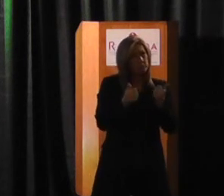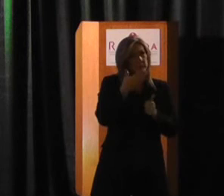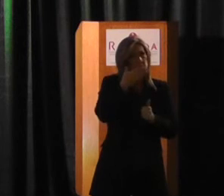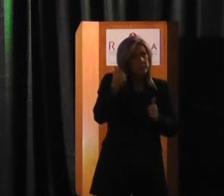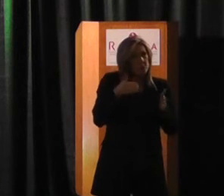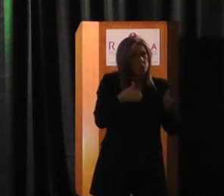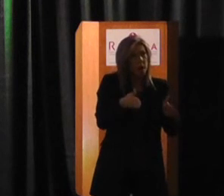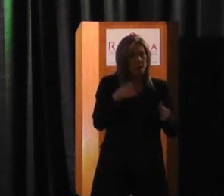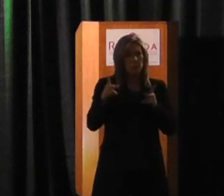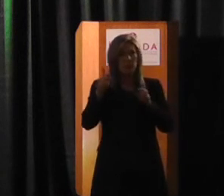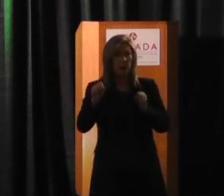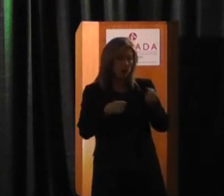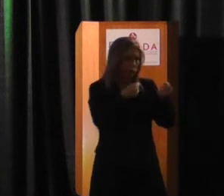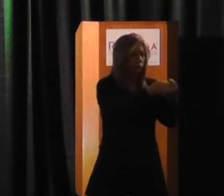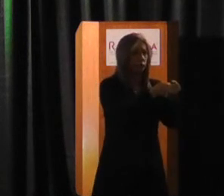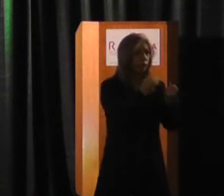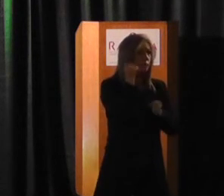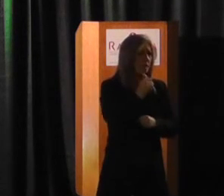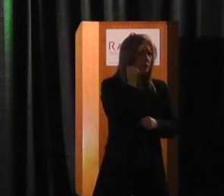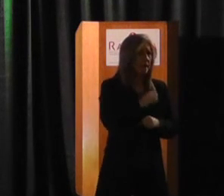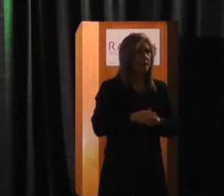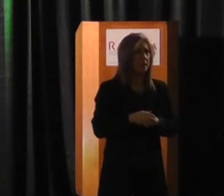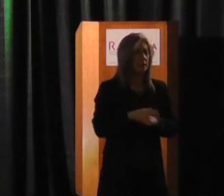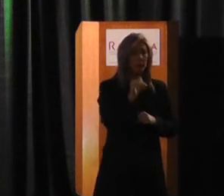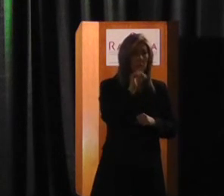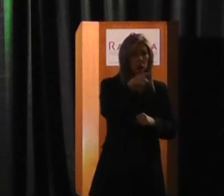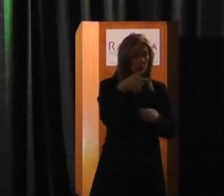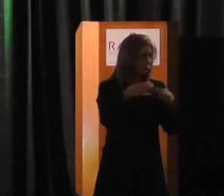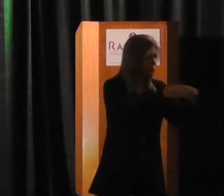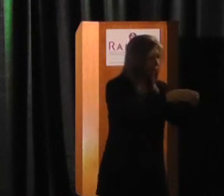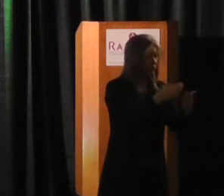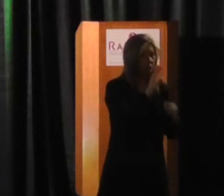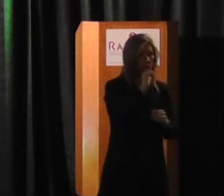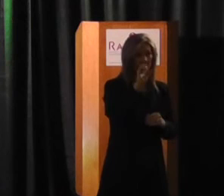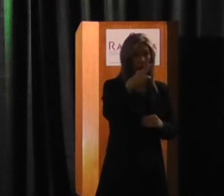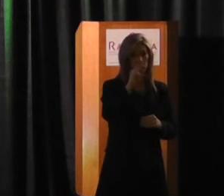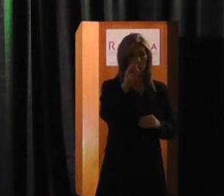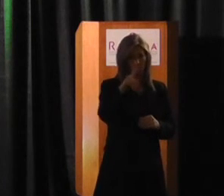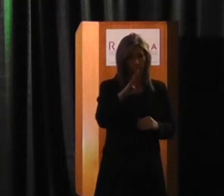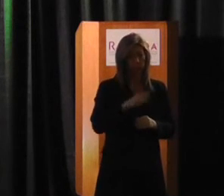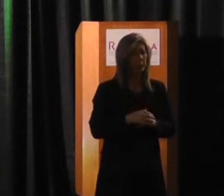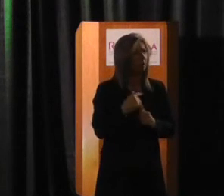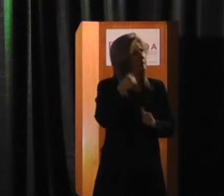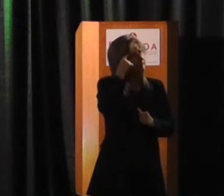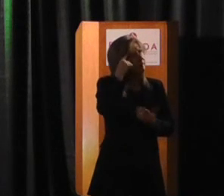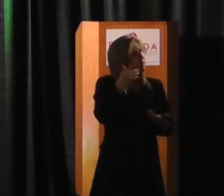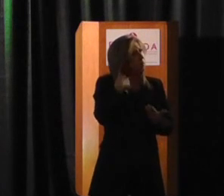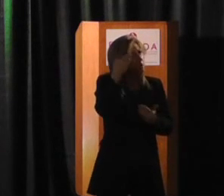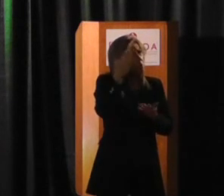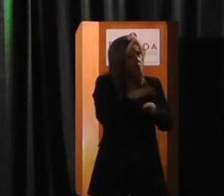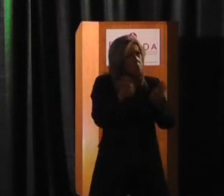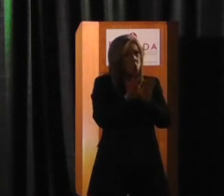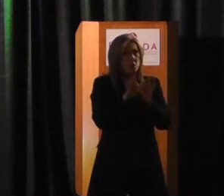this concept and be able to support it every day as individuals, not just at infrequent cash mobs. And we knew that it was important that there'd be no